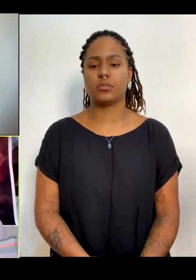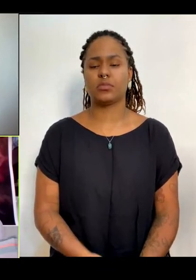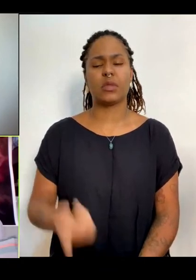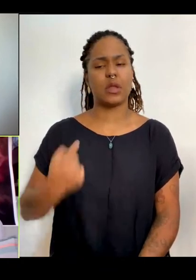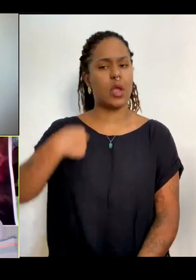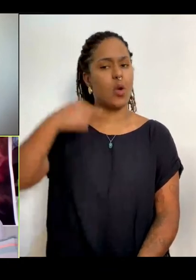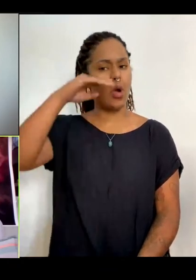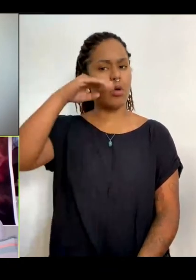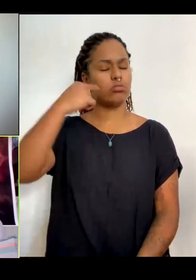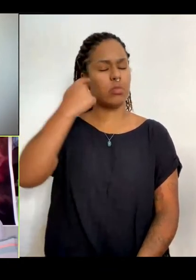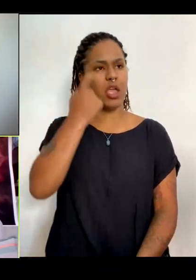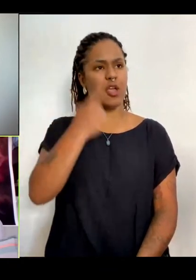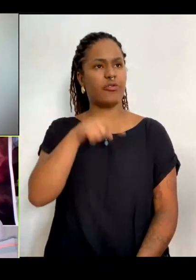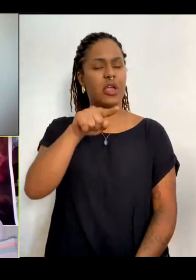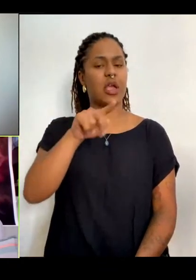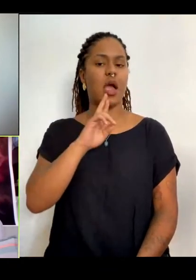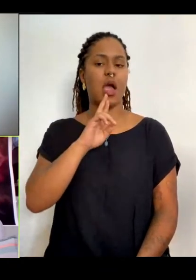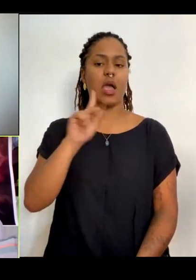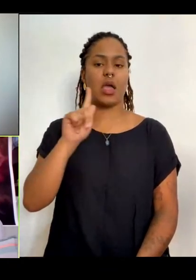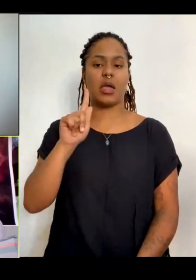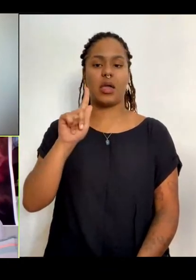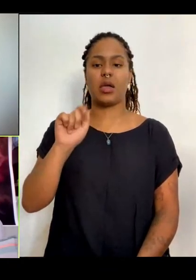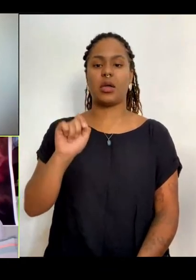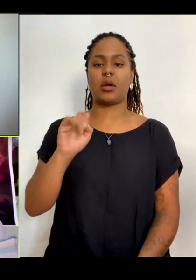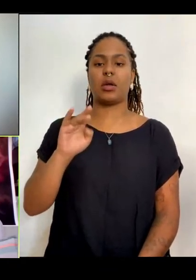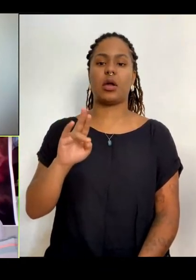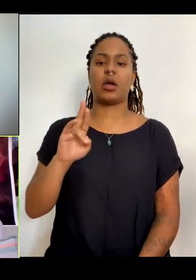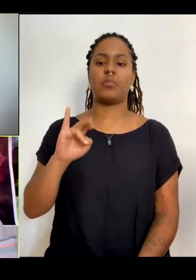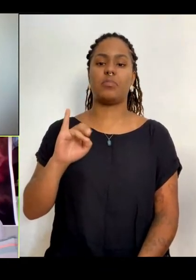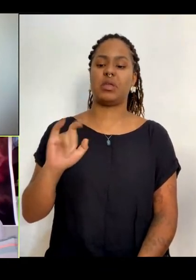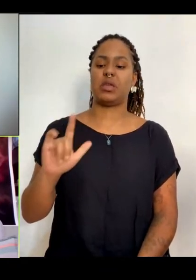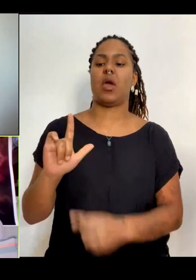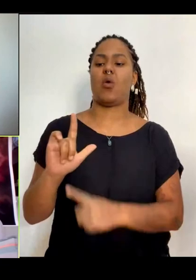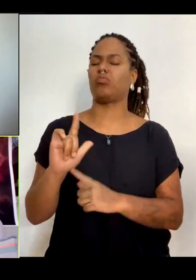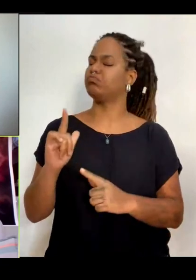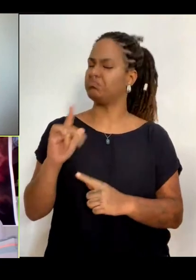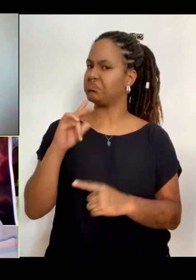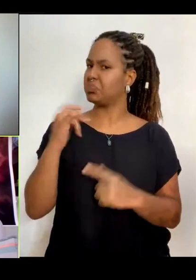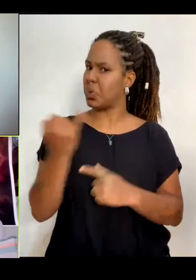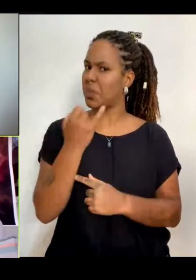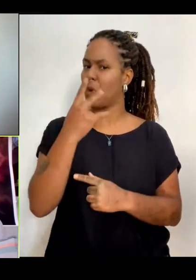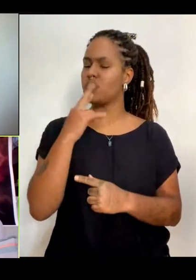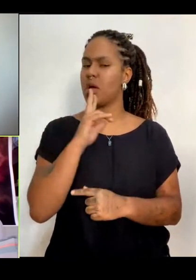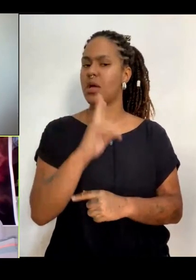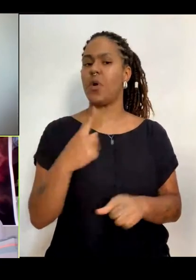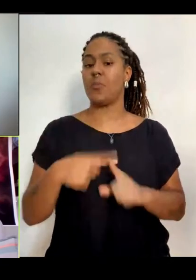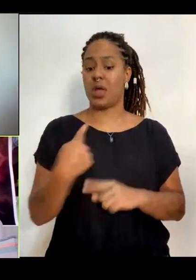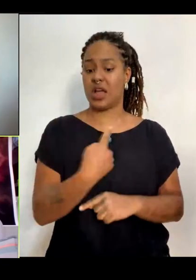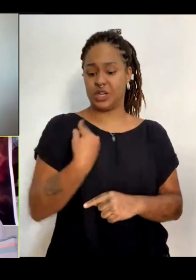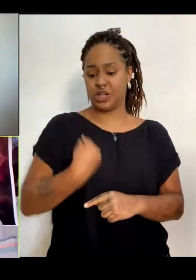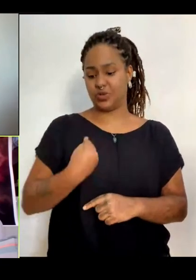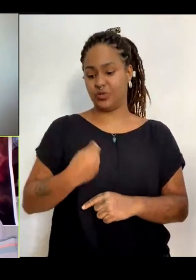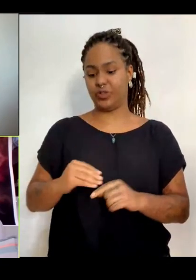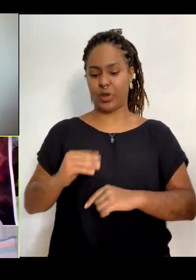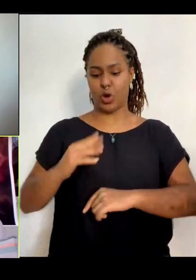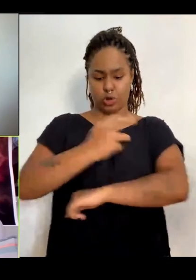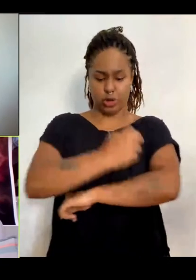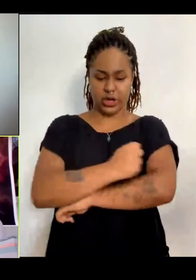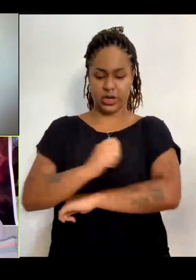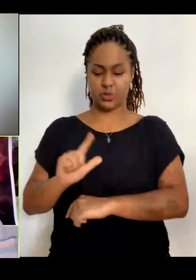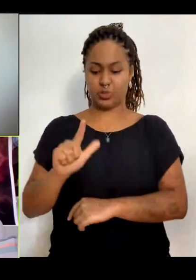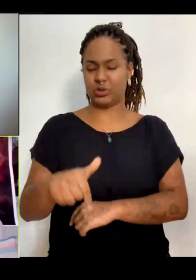live in a post-colonial world you know it's like we don't live in a post-colonial world